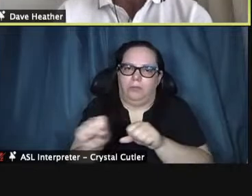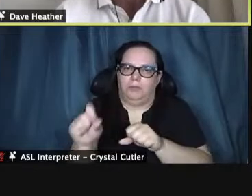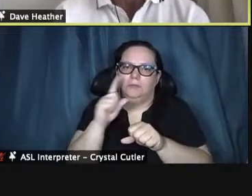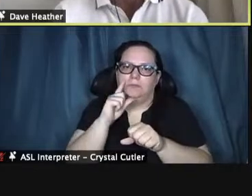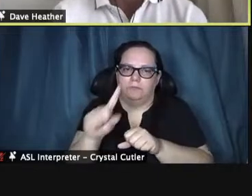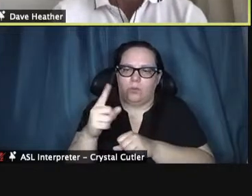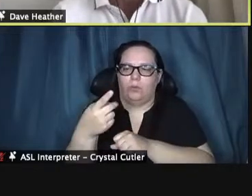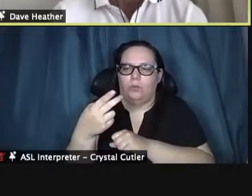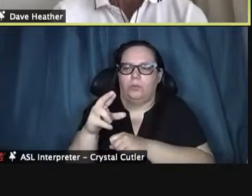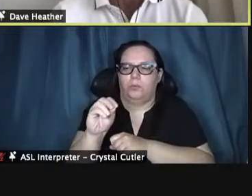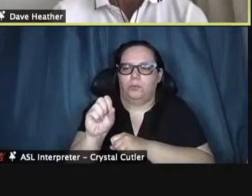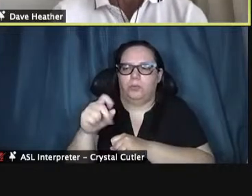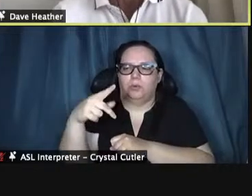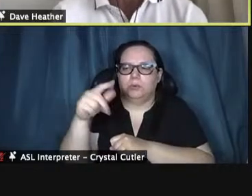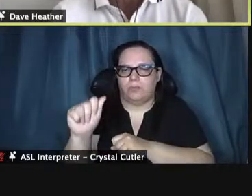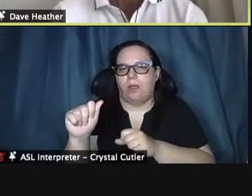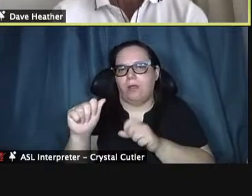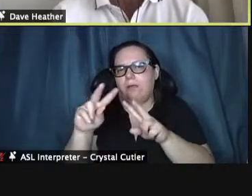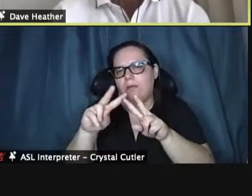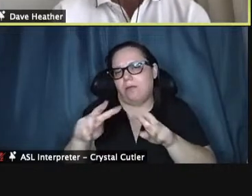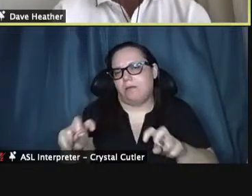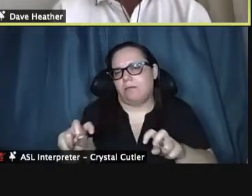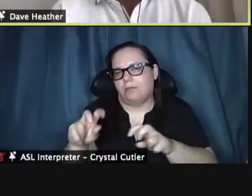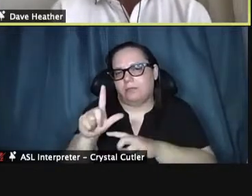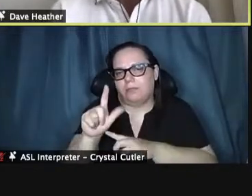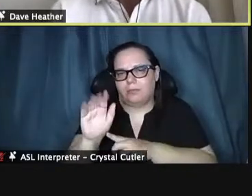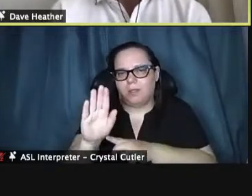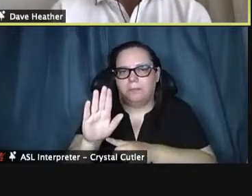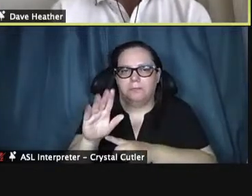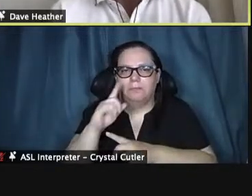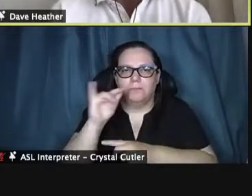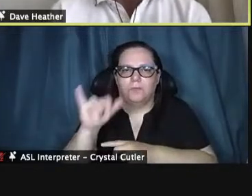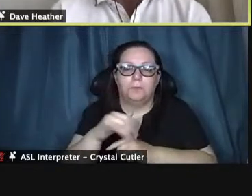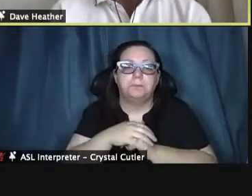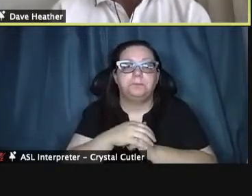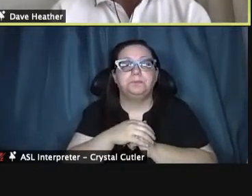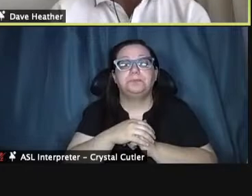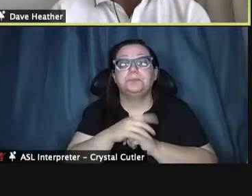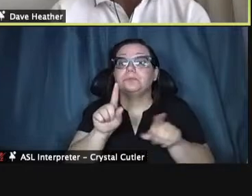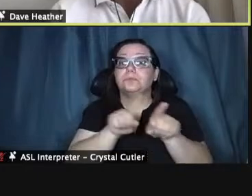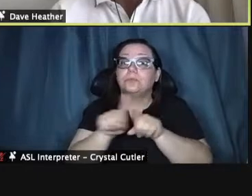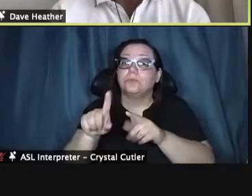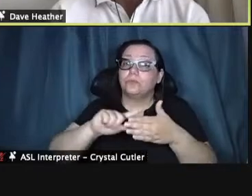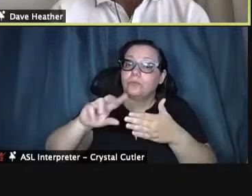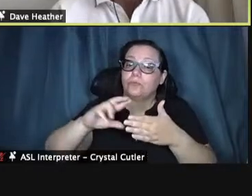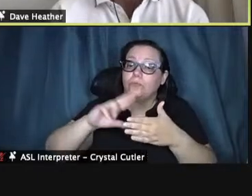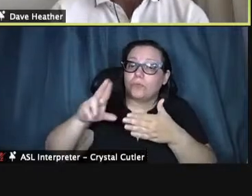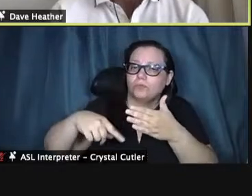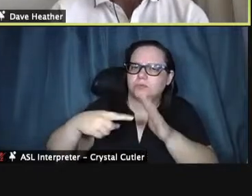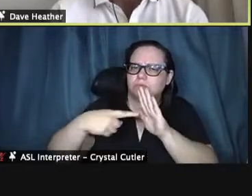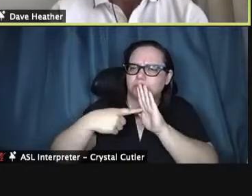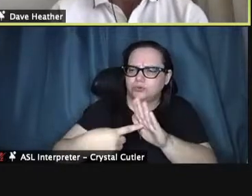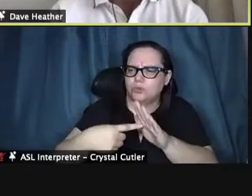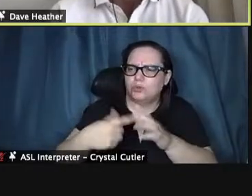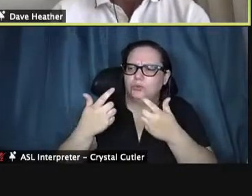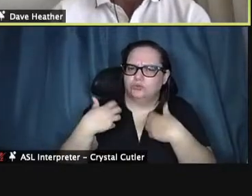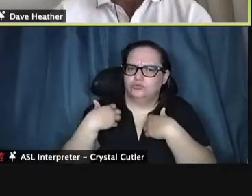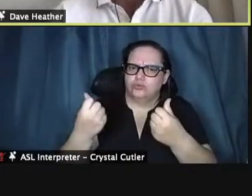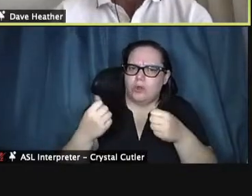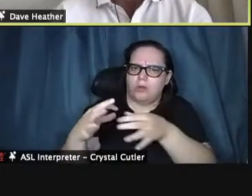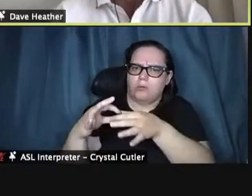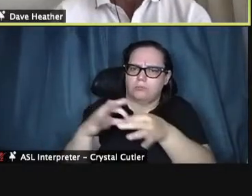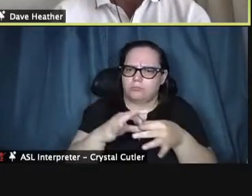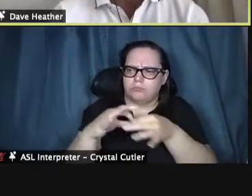PROSPER analytical laboratory in that respect. The results also showed that there was a very strong correspondence between